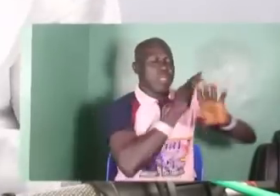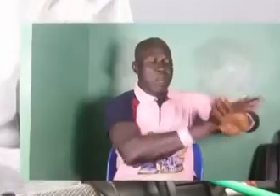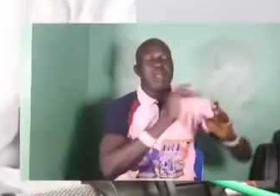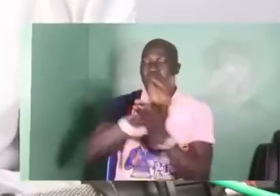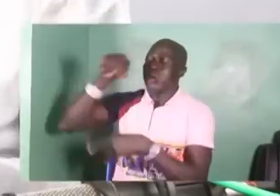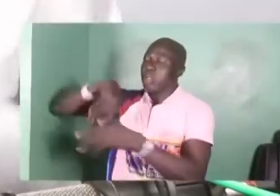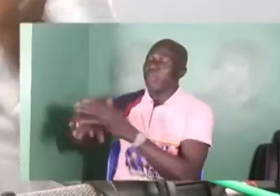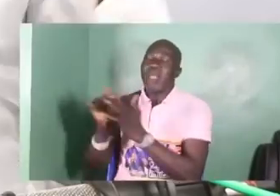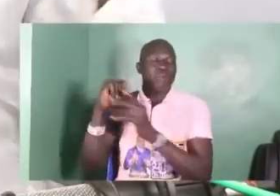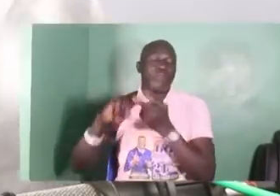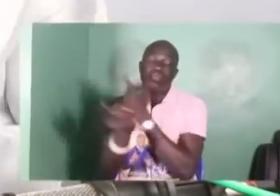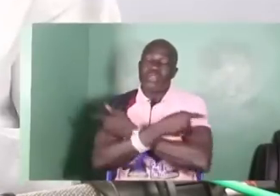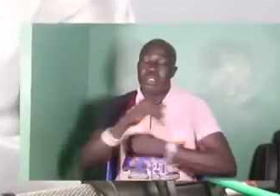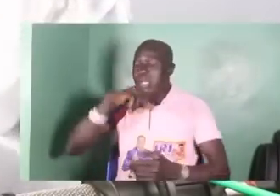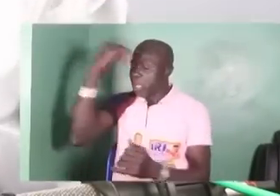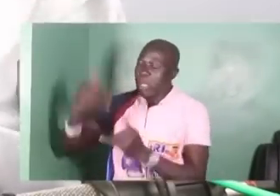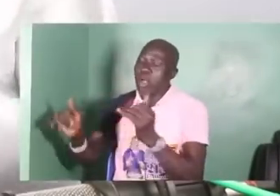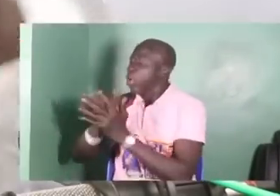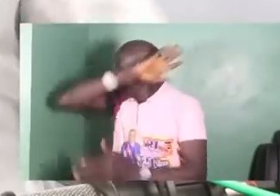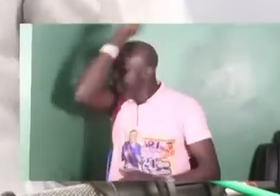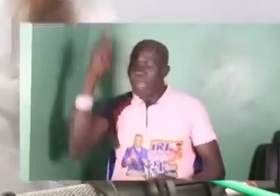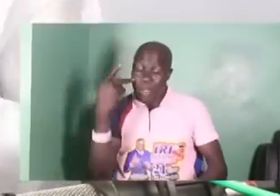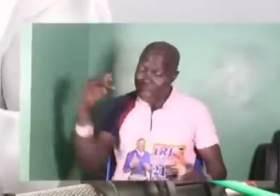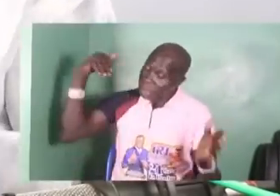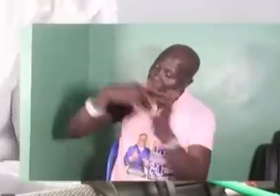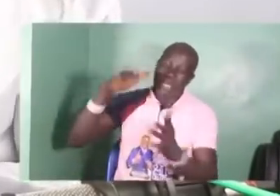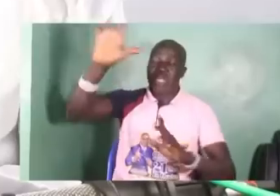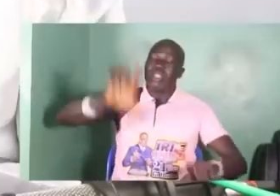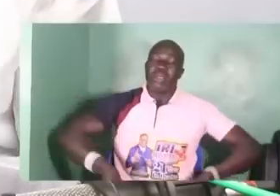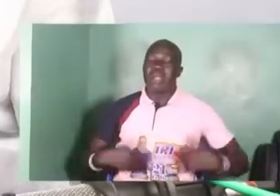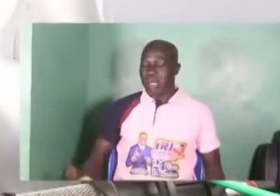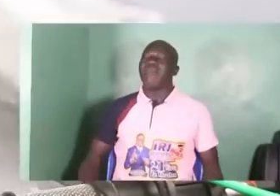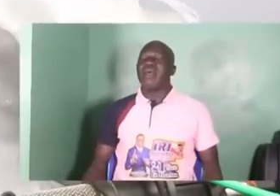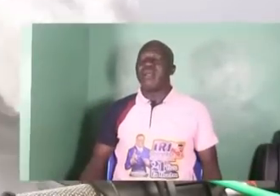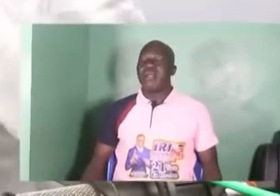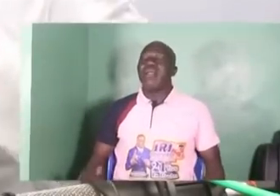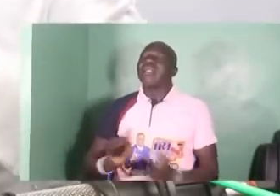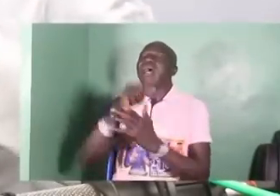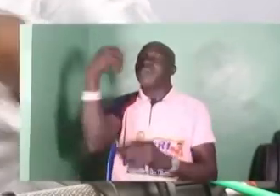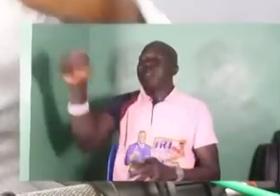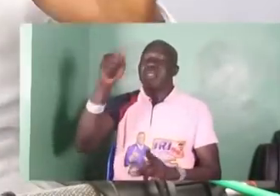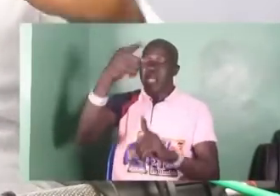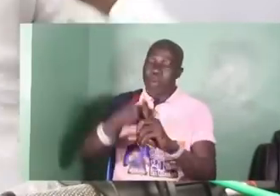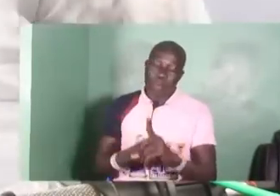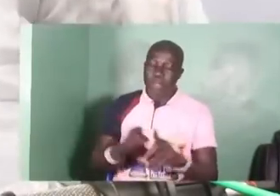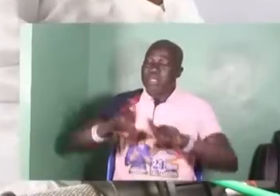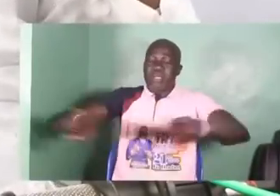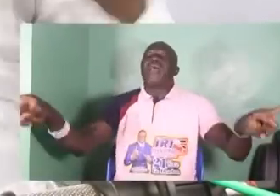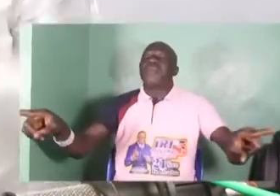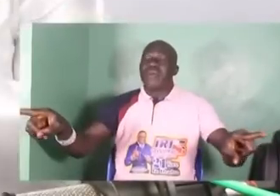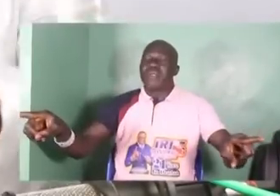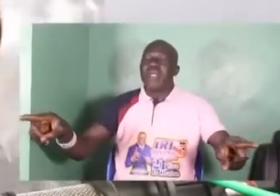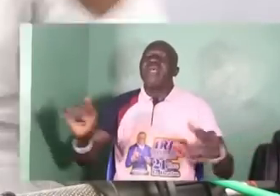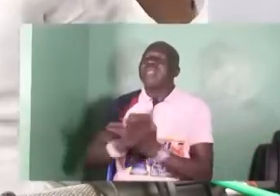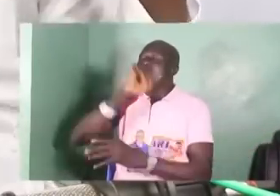you can't do it. I won't go come what there's a battle. Oh, let that can't fight. Yes. Them. Bẹ́ẹ̀ni, you can't fight them. You need